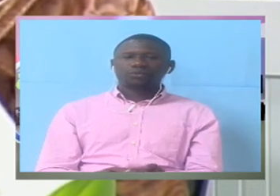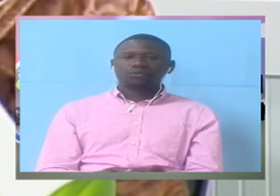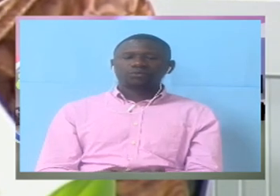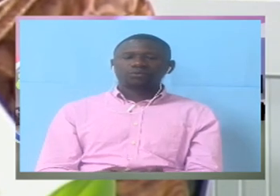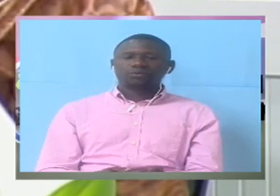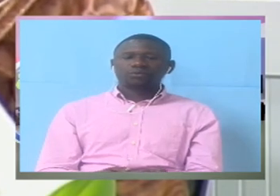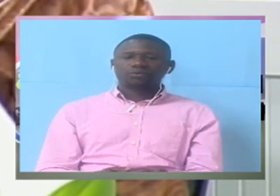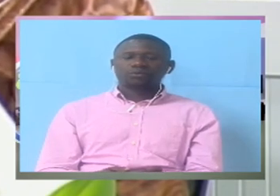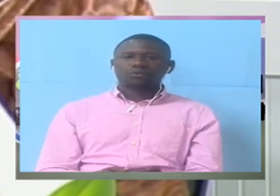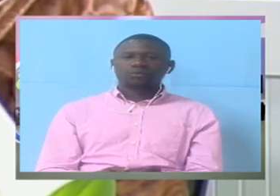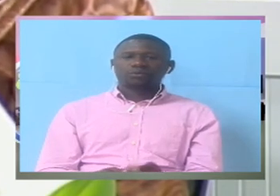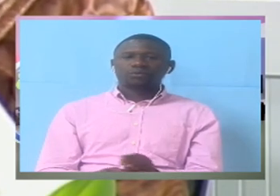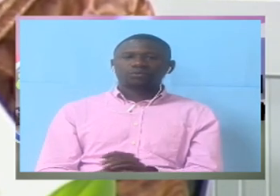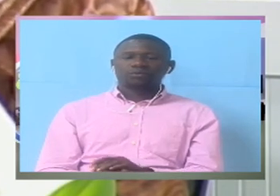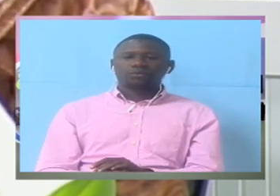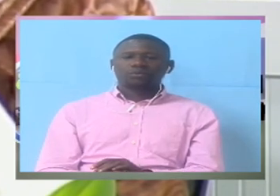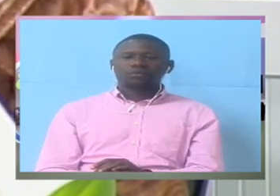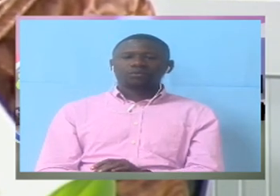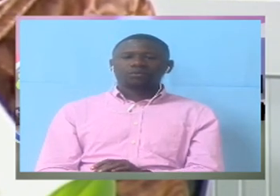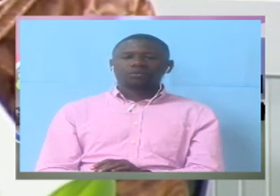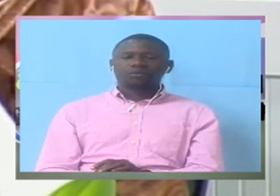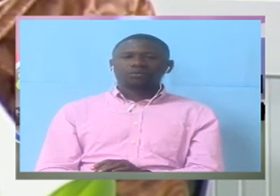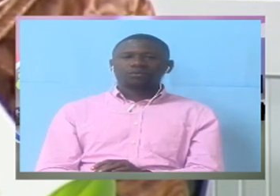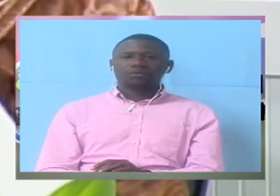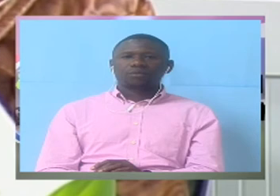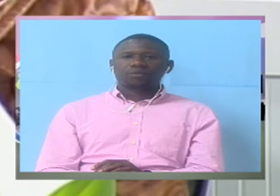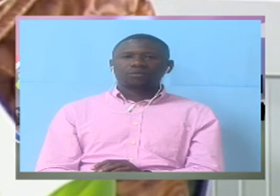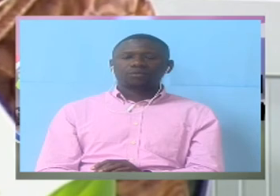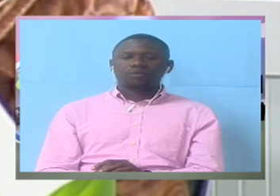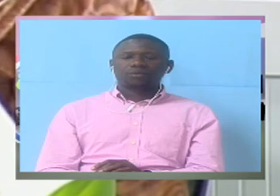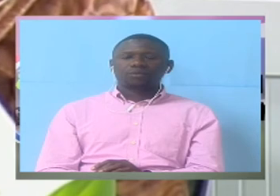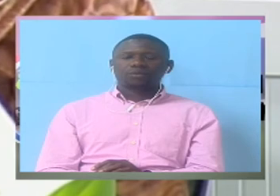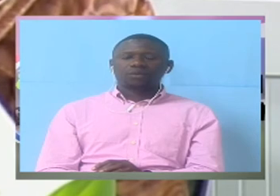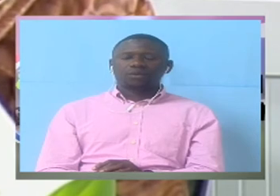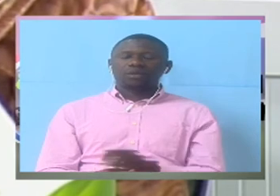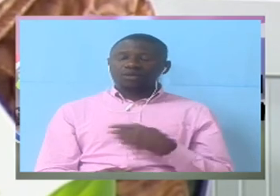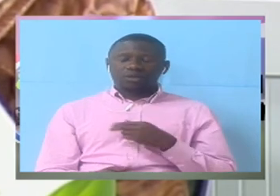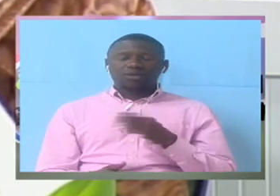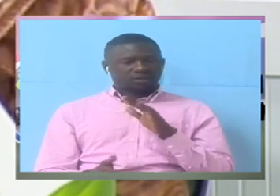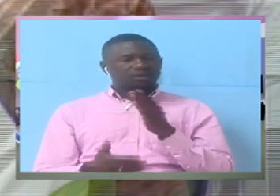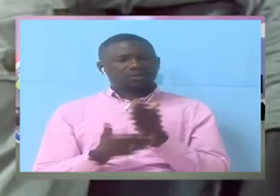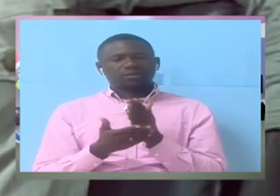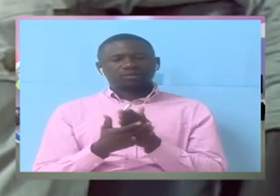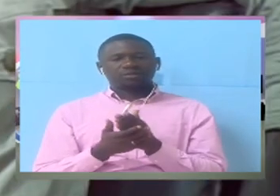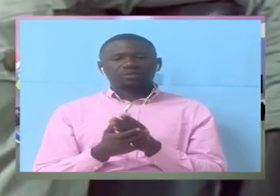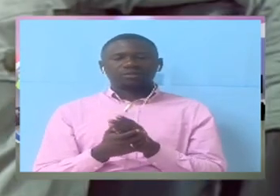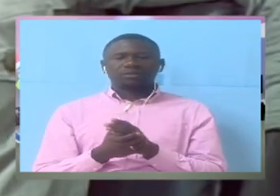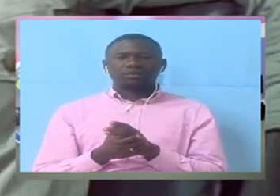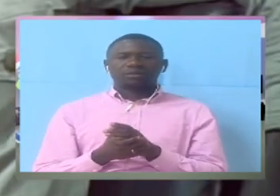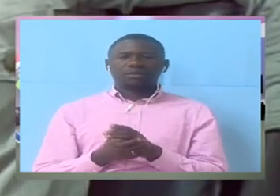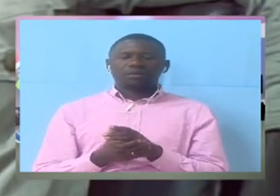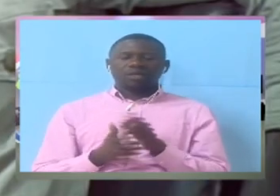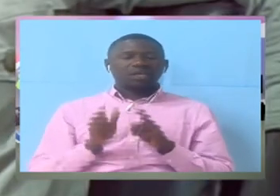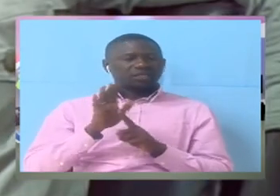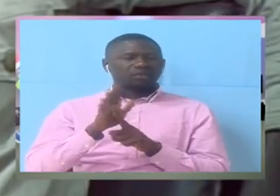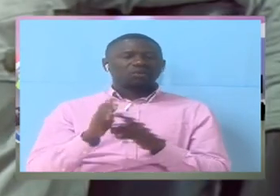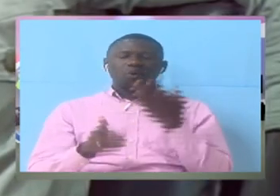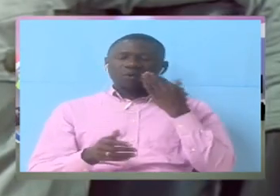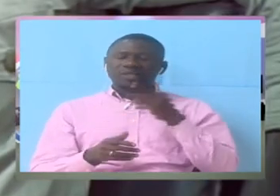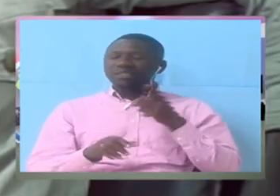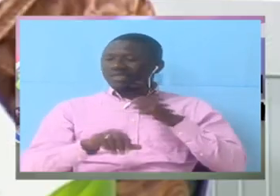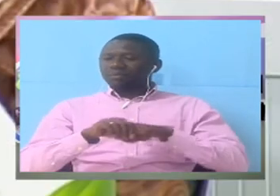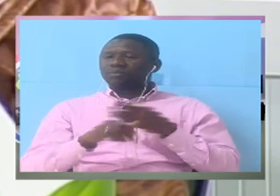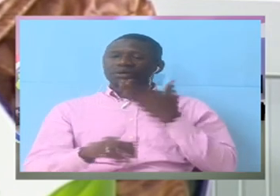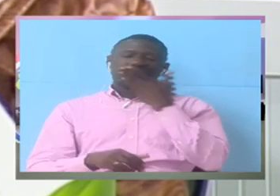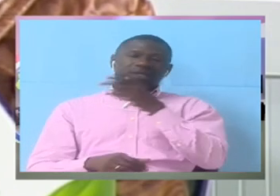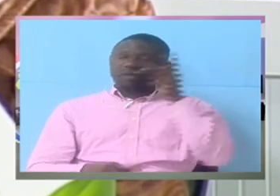Commissioner Kaha Barak. Thank you, Commissioner Kaha. Commissioner Kaika Kula Majandi. You are touching something here. Yeah, Johannica Brimbe Liberia. You see, even while